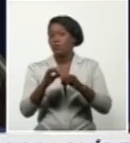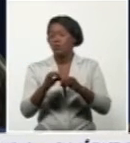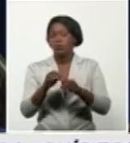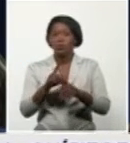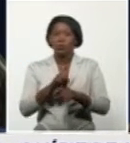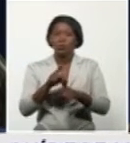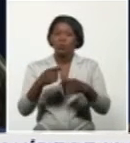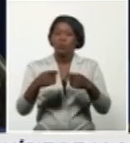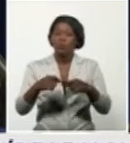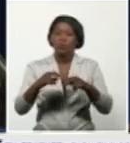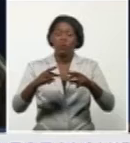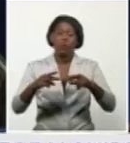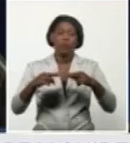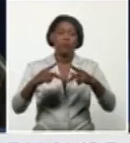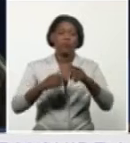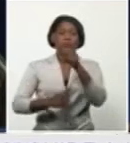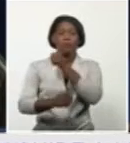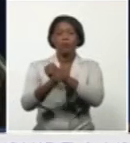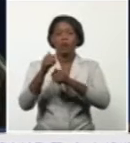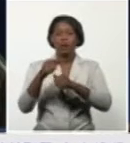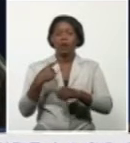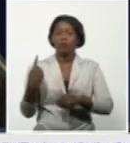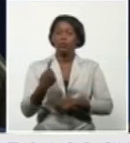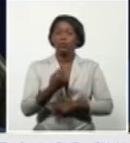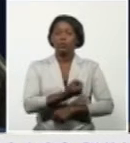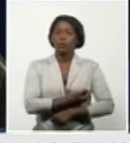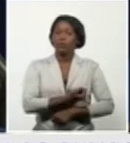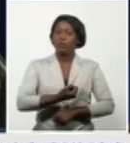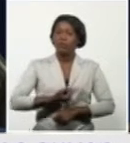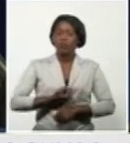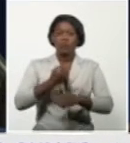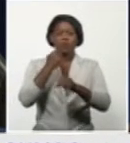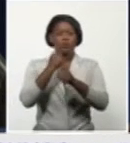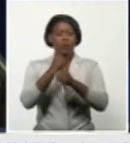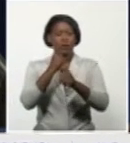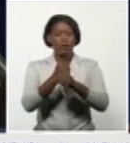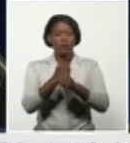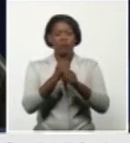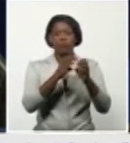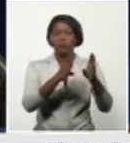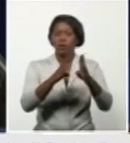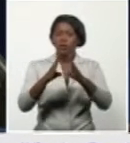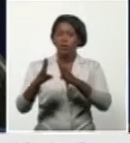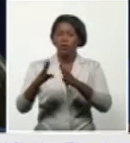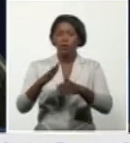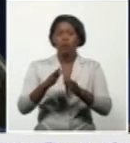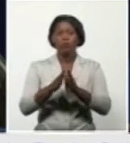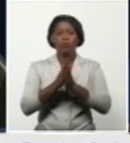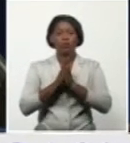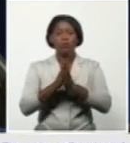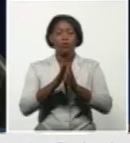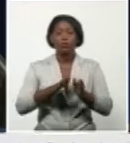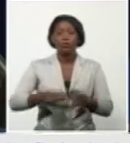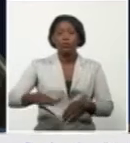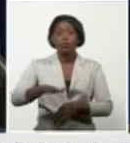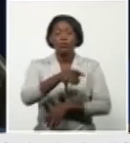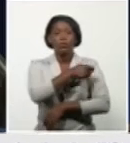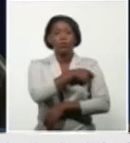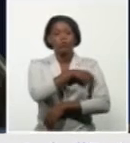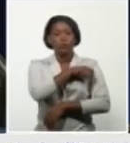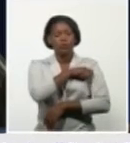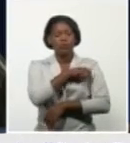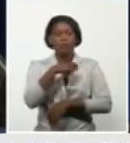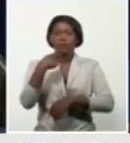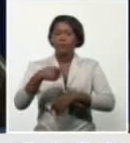party do not deserve after the effort that is being made. So let's stay